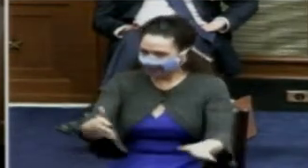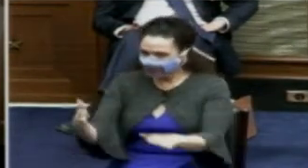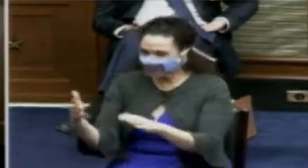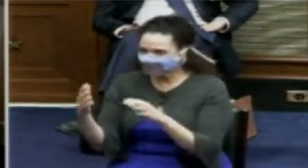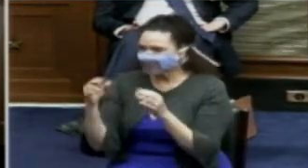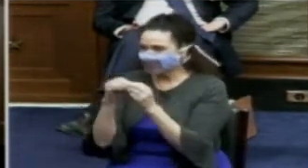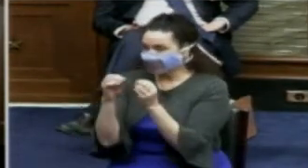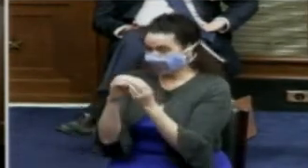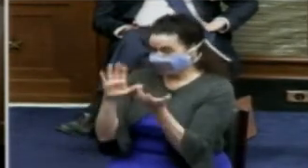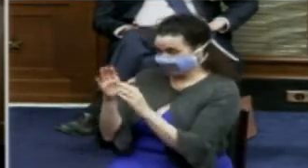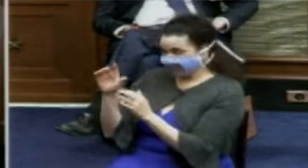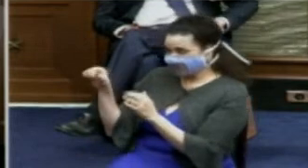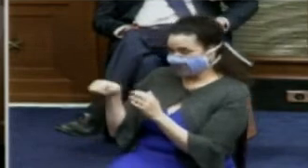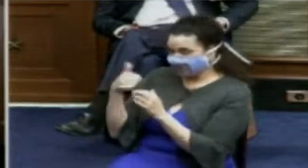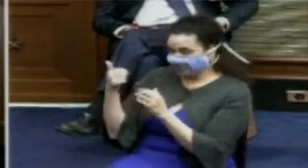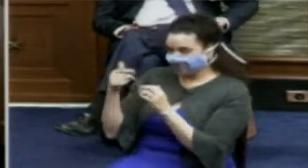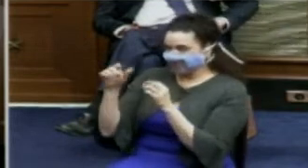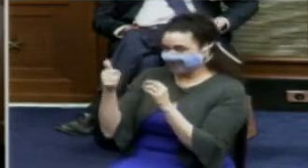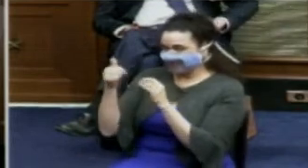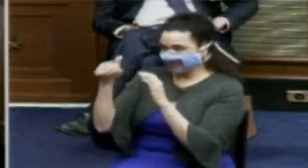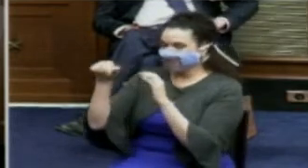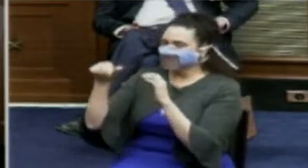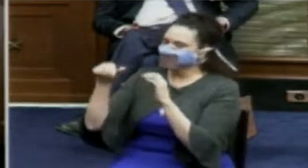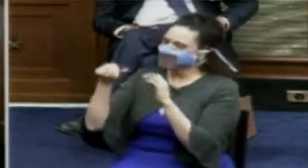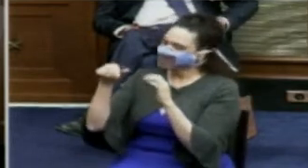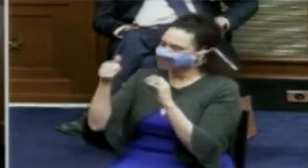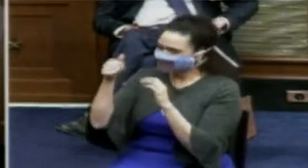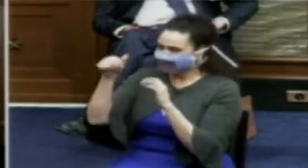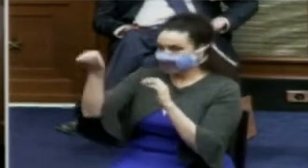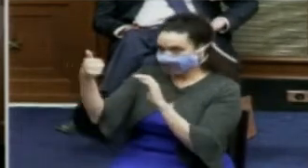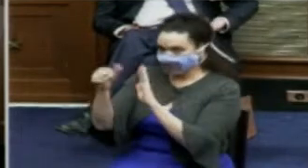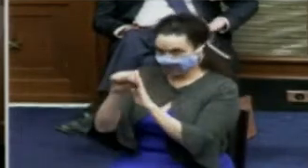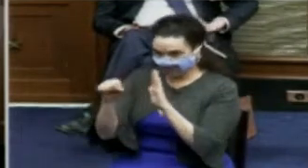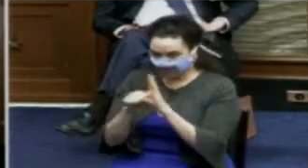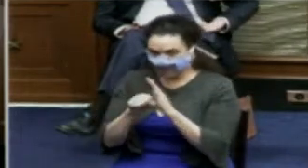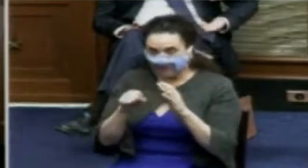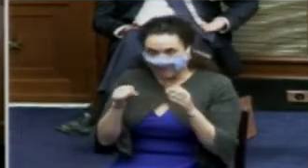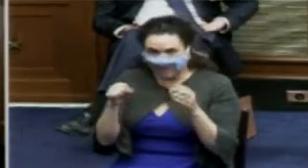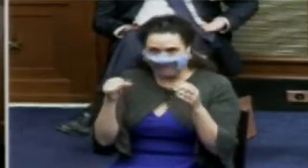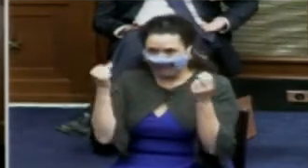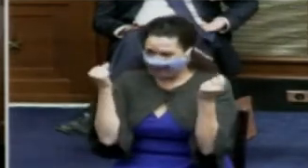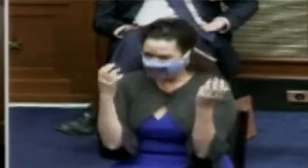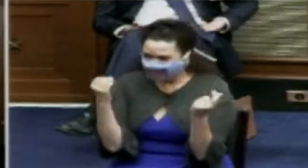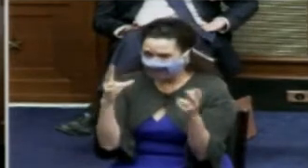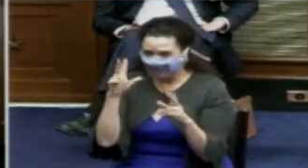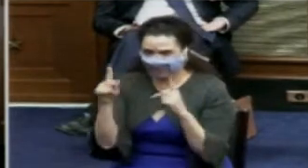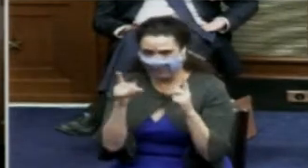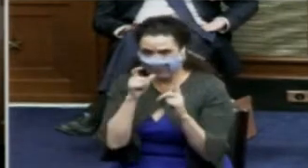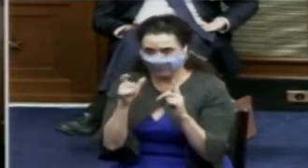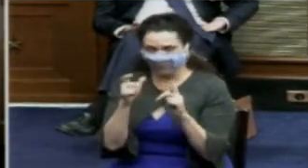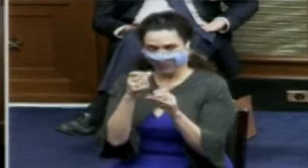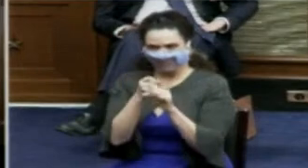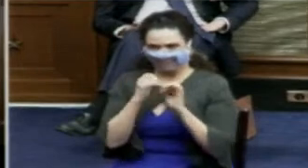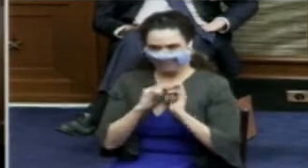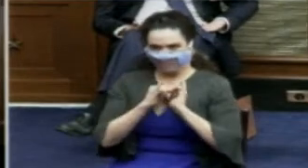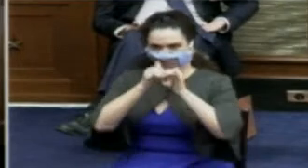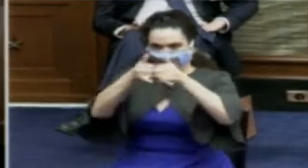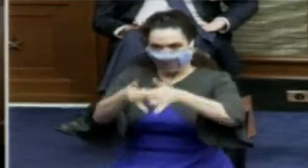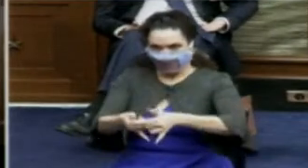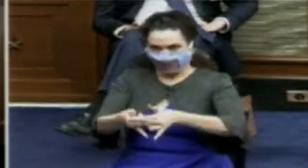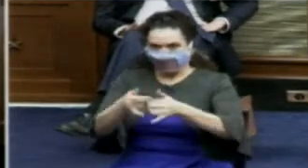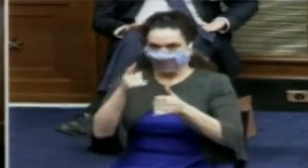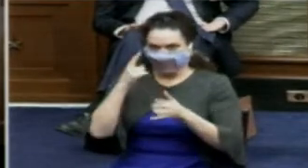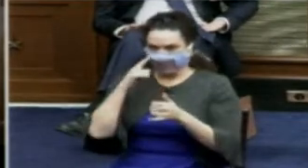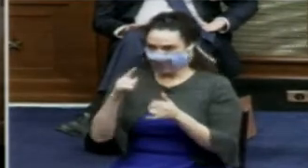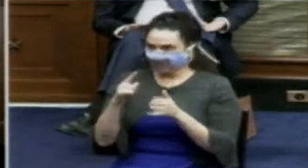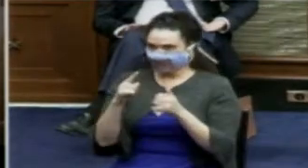40 DC service members have received the Congressional Medal of Honor, our nation's highest military award for bravery.